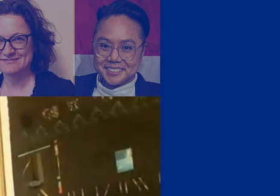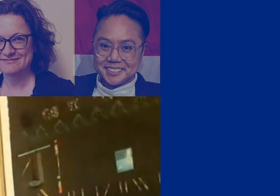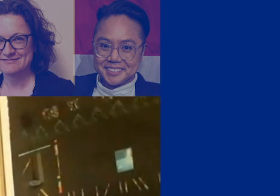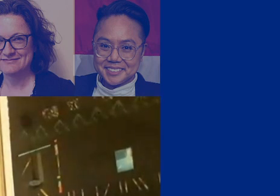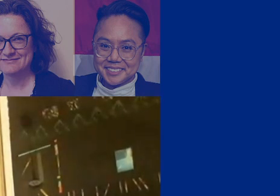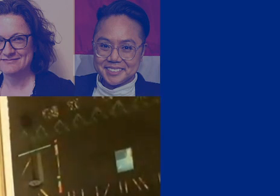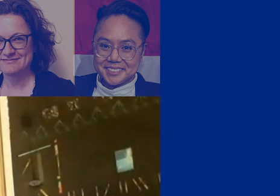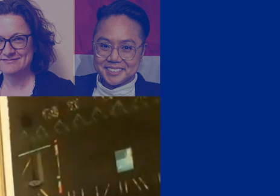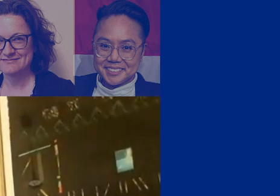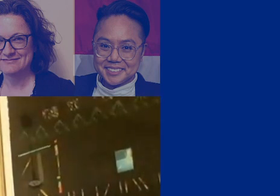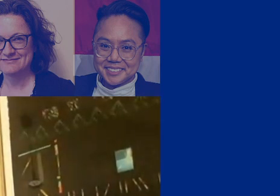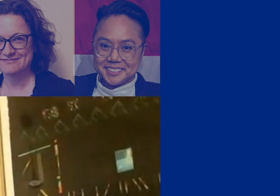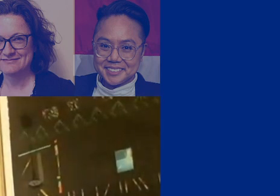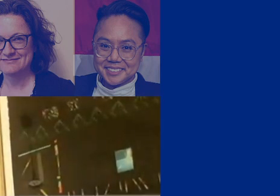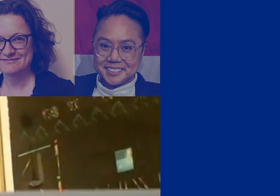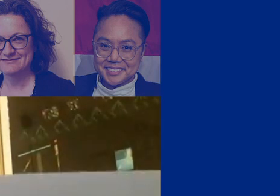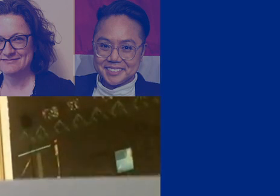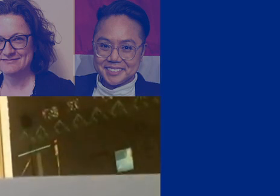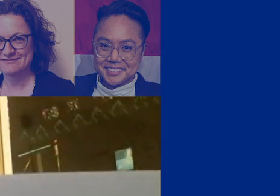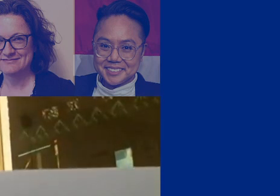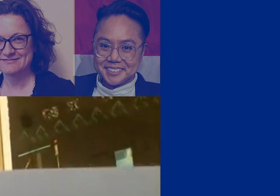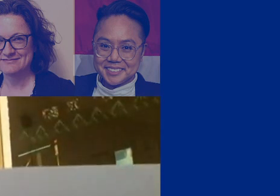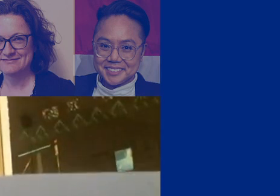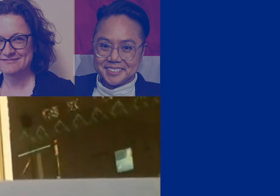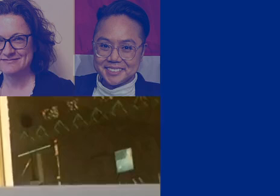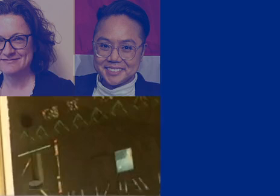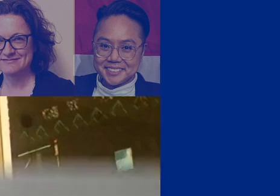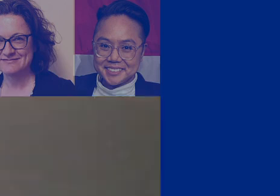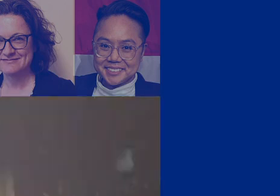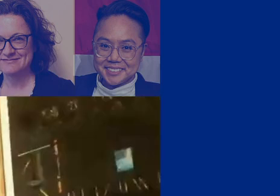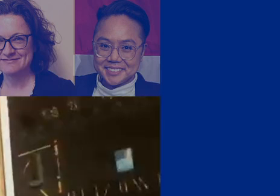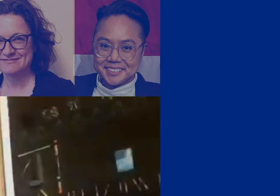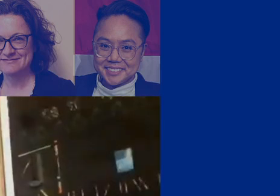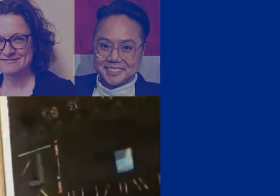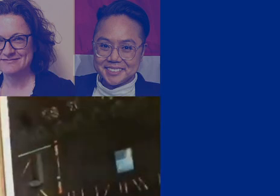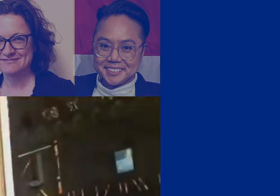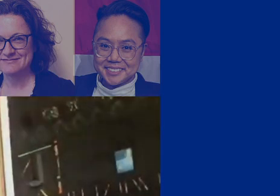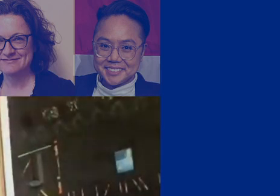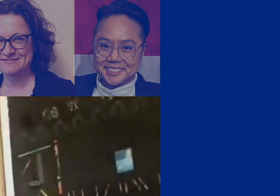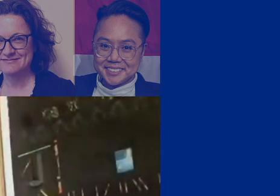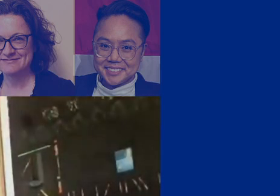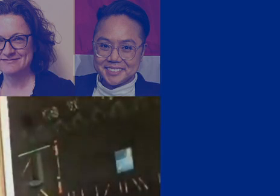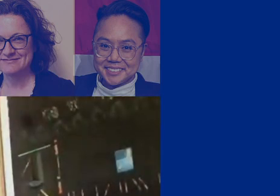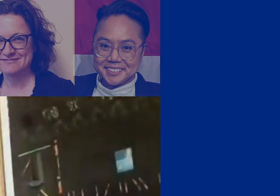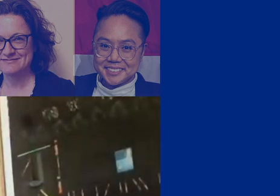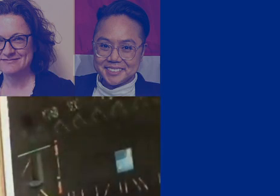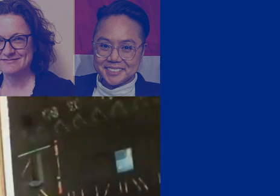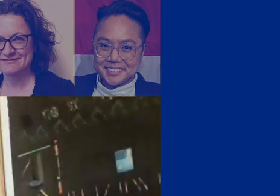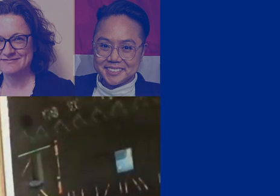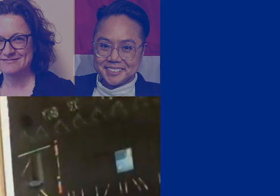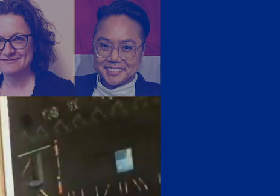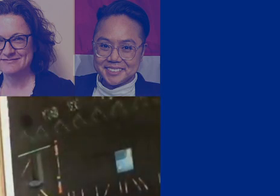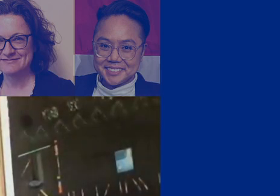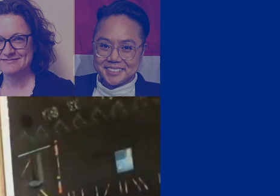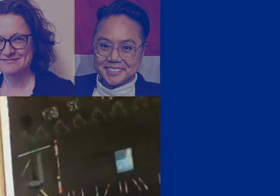legally blind disability and immigration attorney who supervises the legal department. Oops, sorry about that. Who supervises